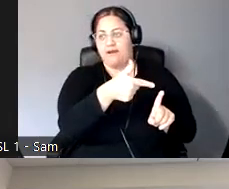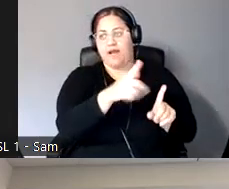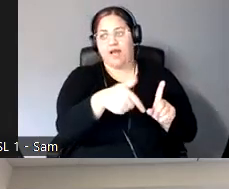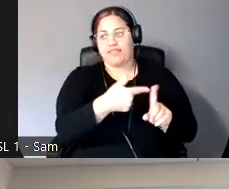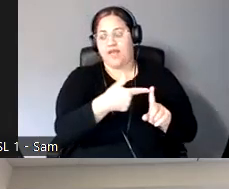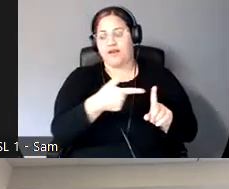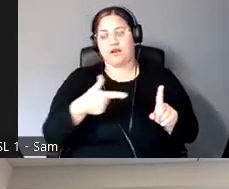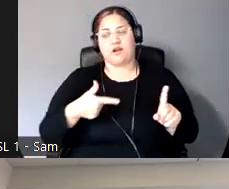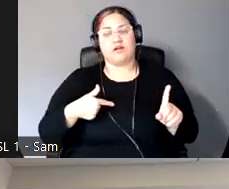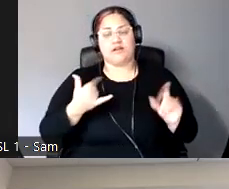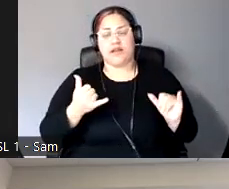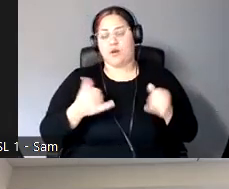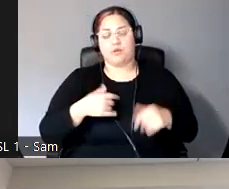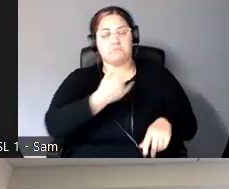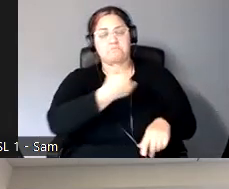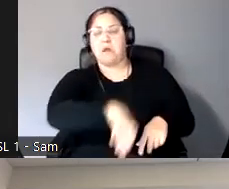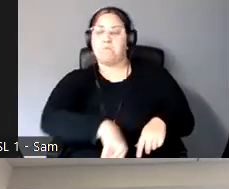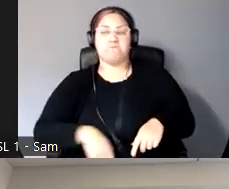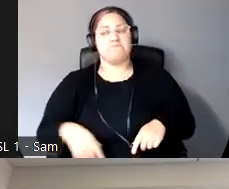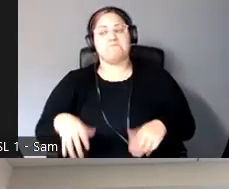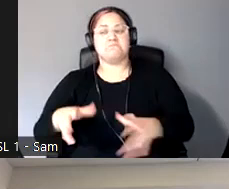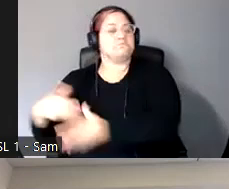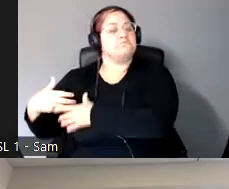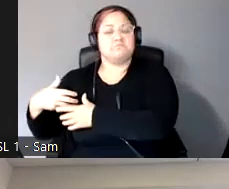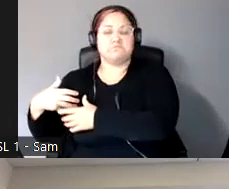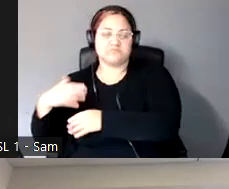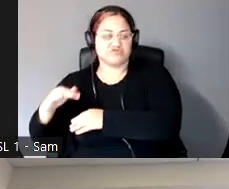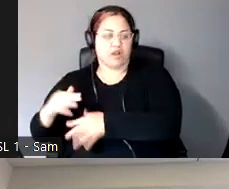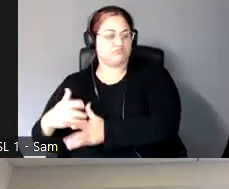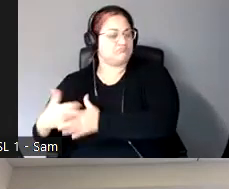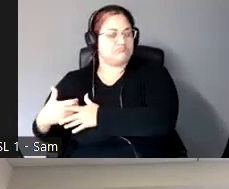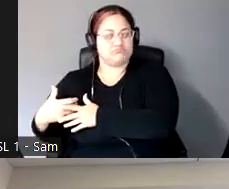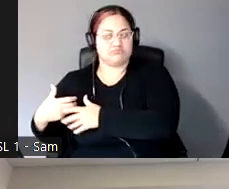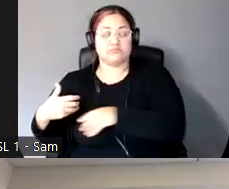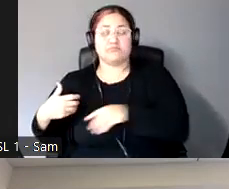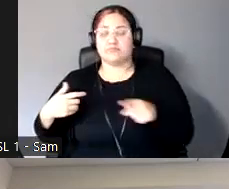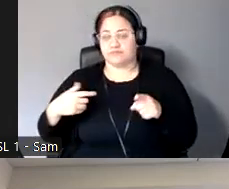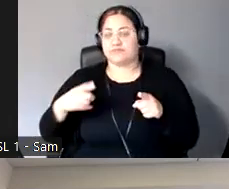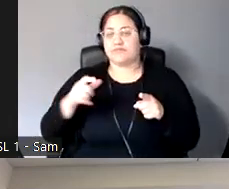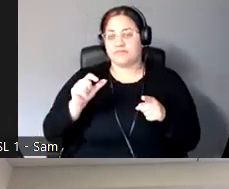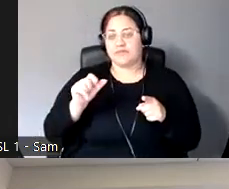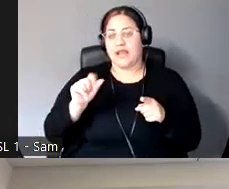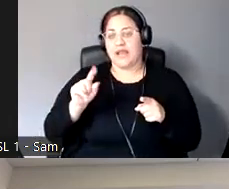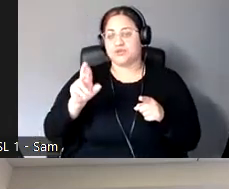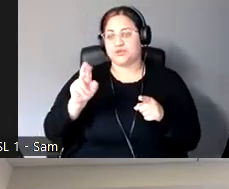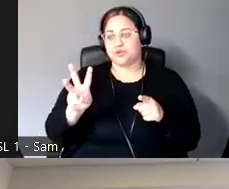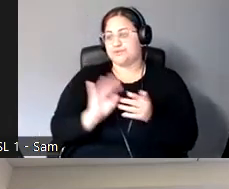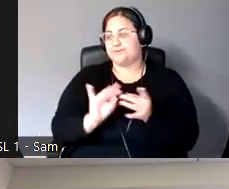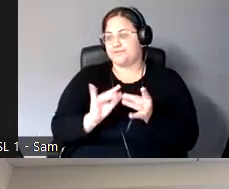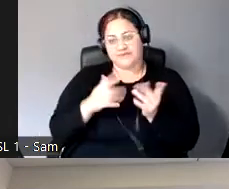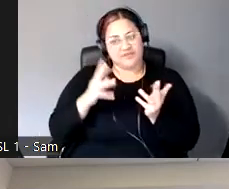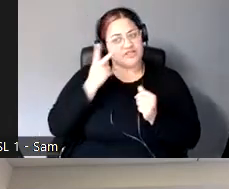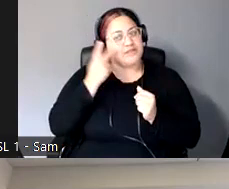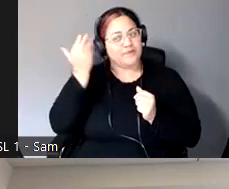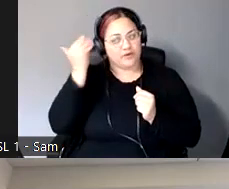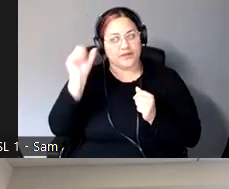I've seen cases where that does happen. What you really need to do is, and this is the problem with the case, is you